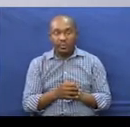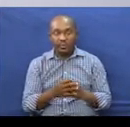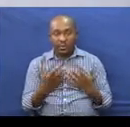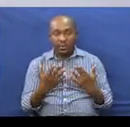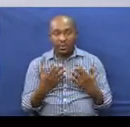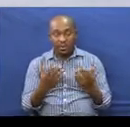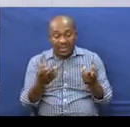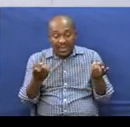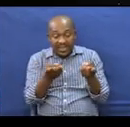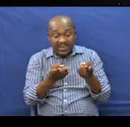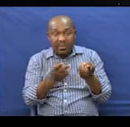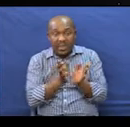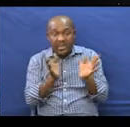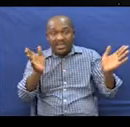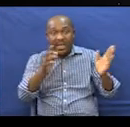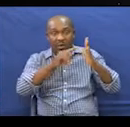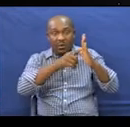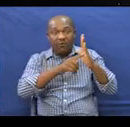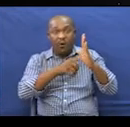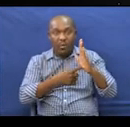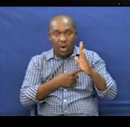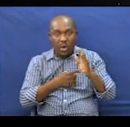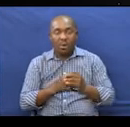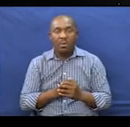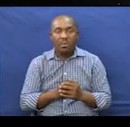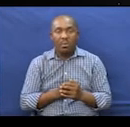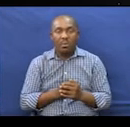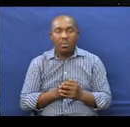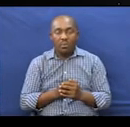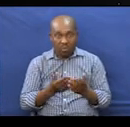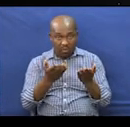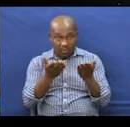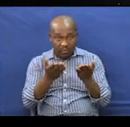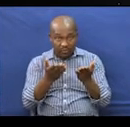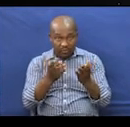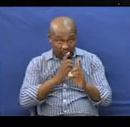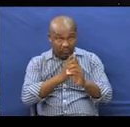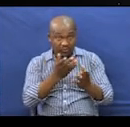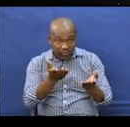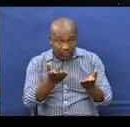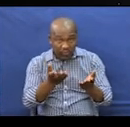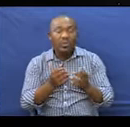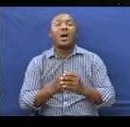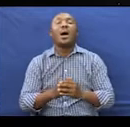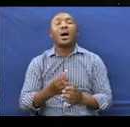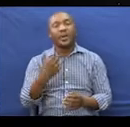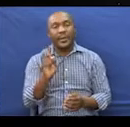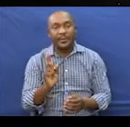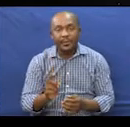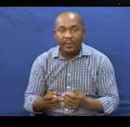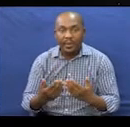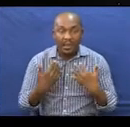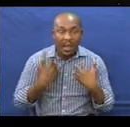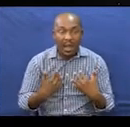So they've got the same general what? General formula. Are we together, my dear student? Now, from